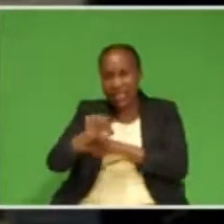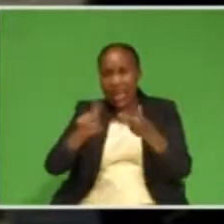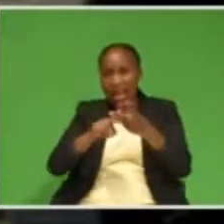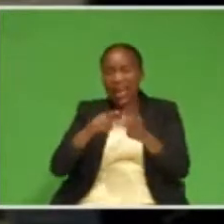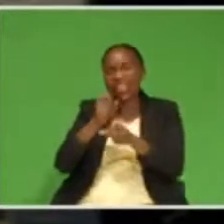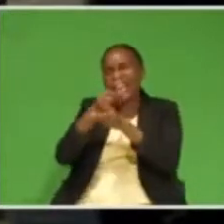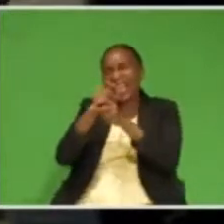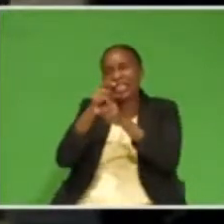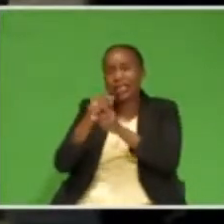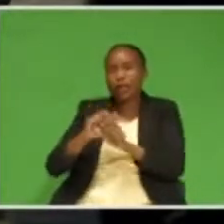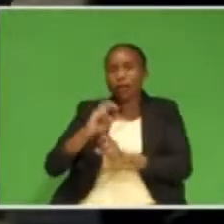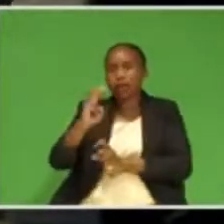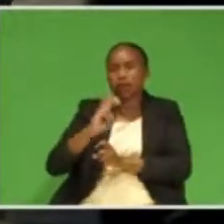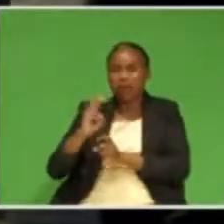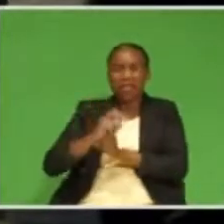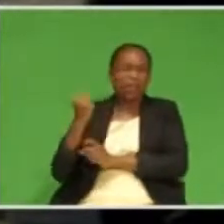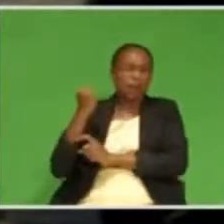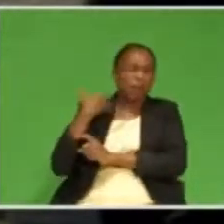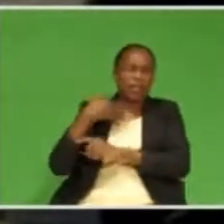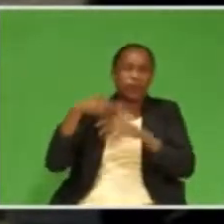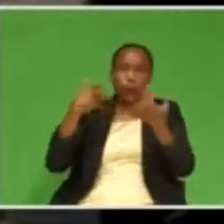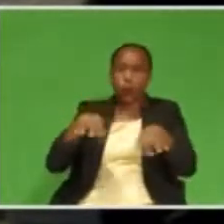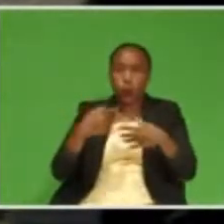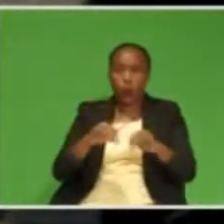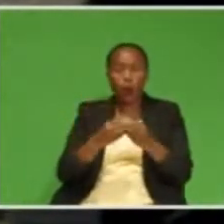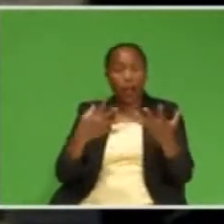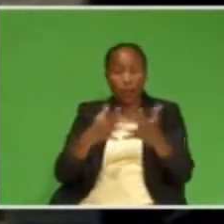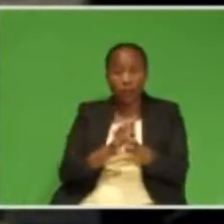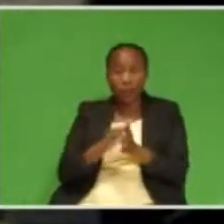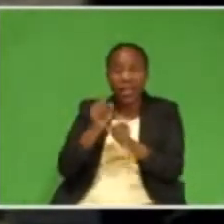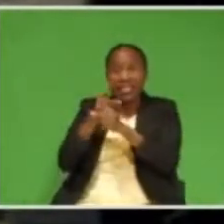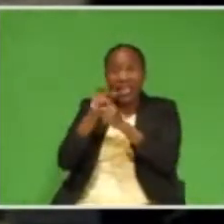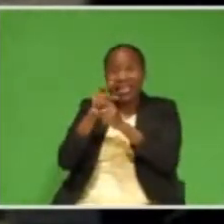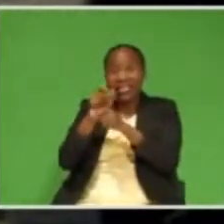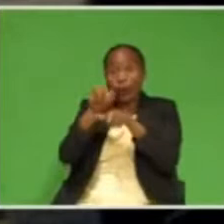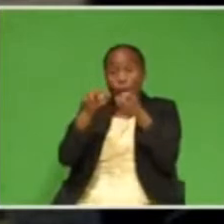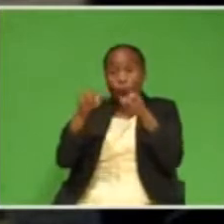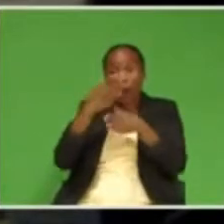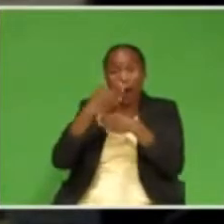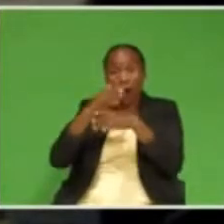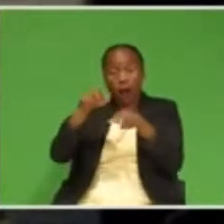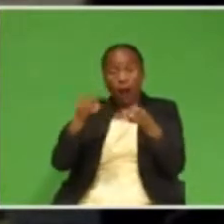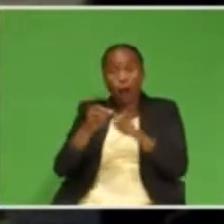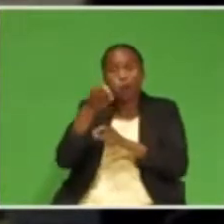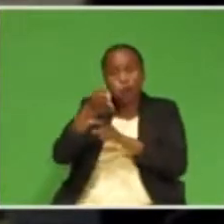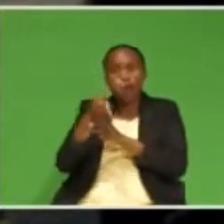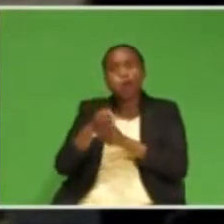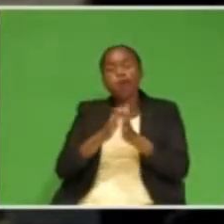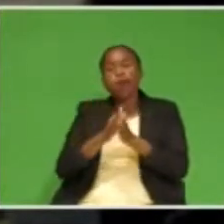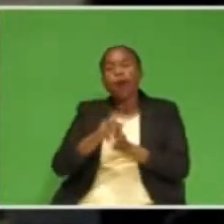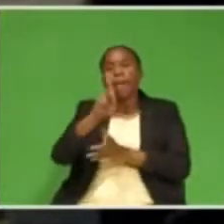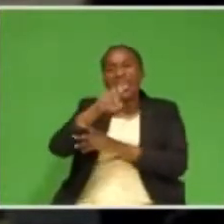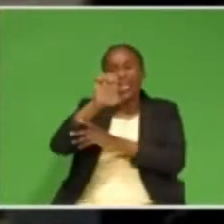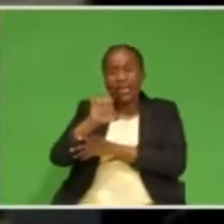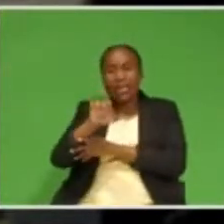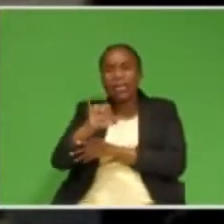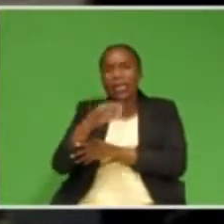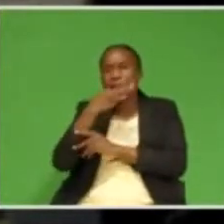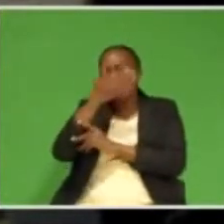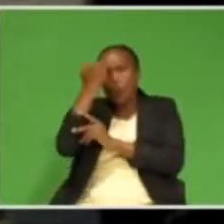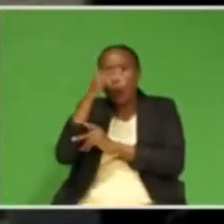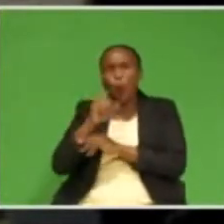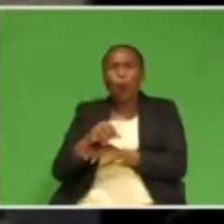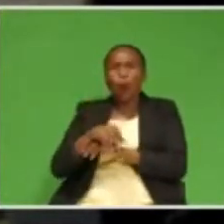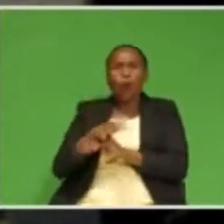is the factory worker in Gqeberha who now faces an uncertain future as load shedding brings the